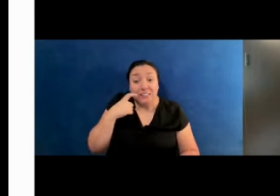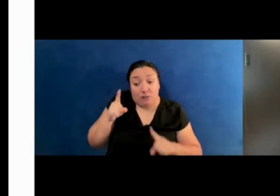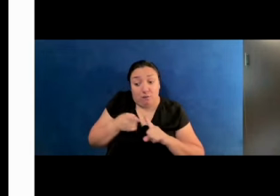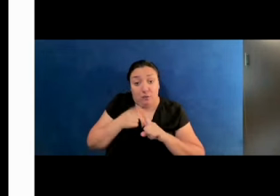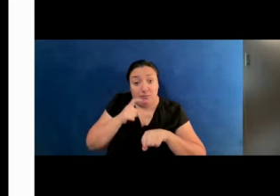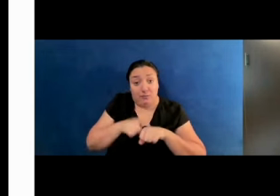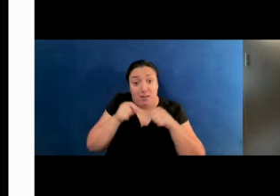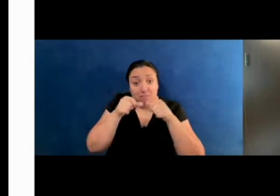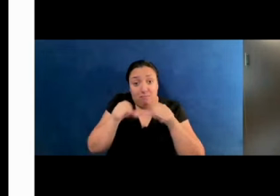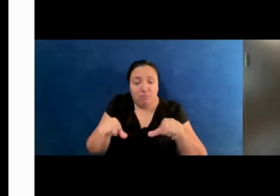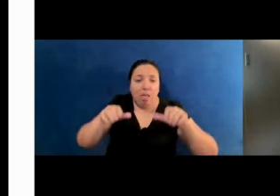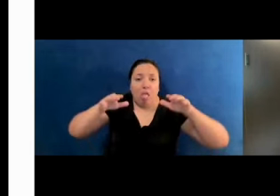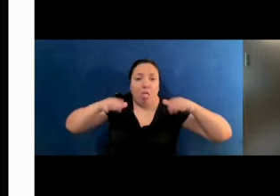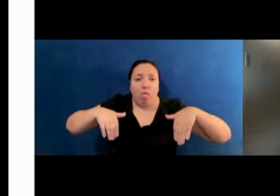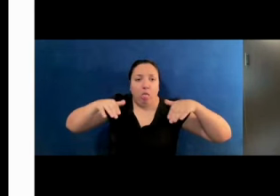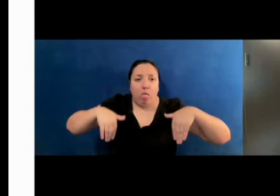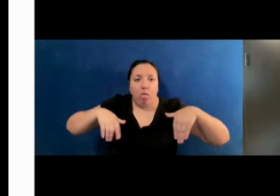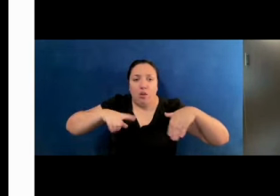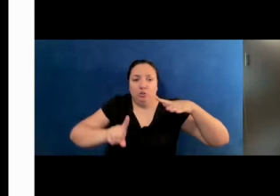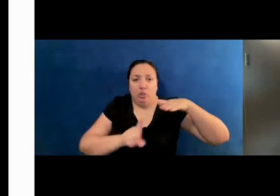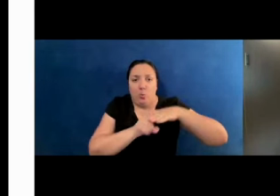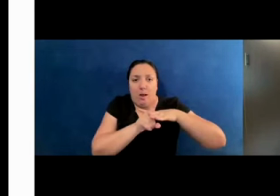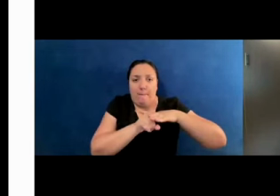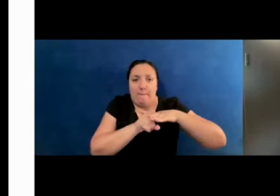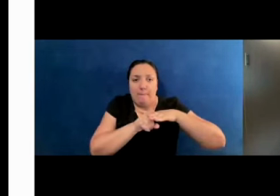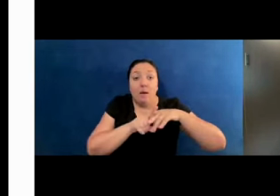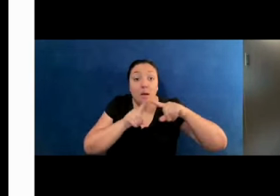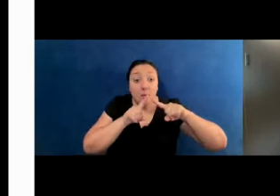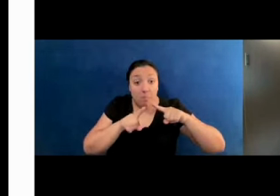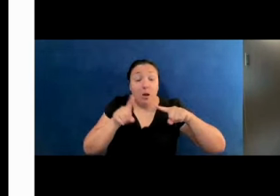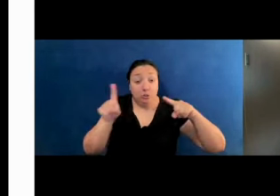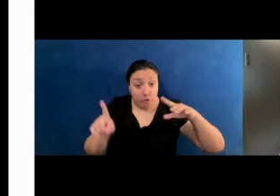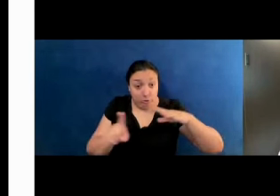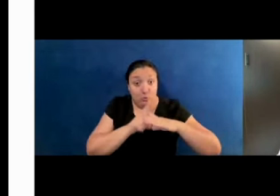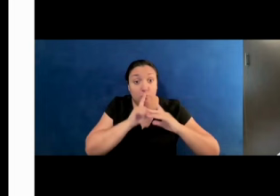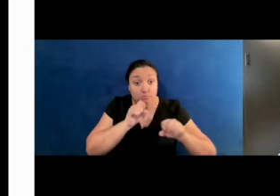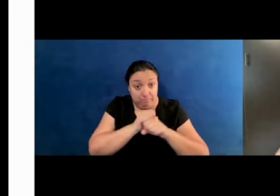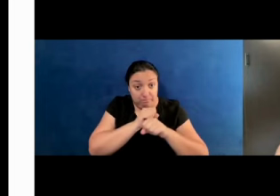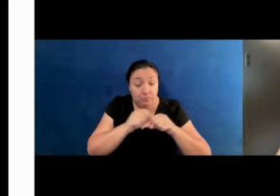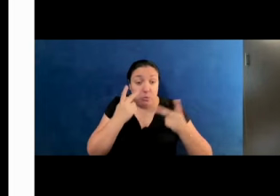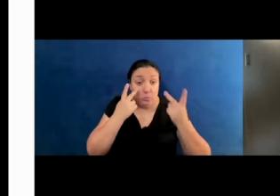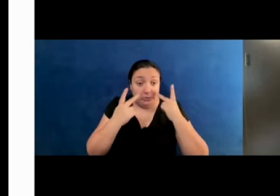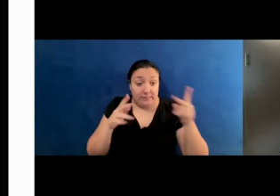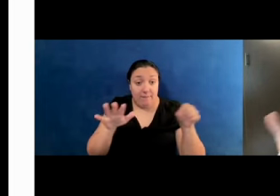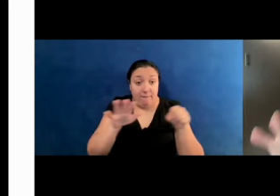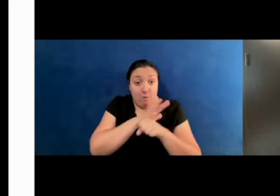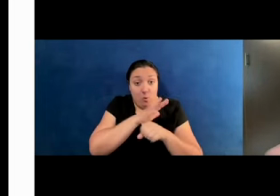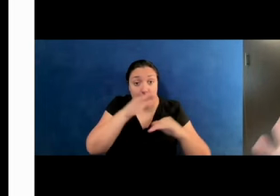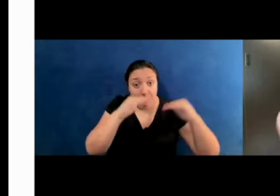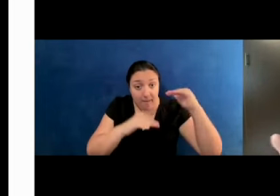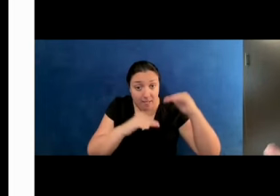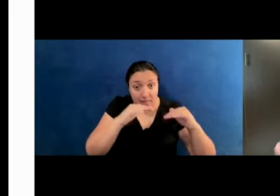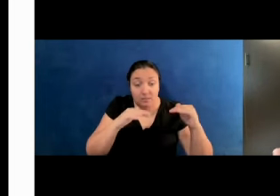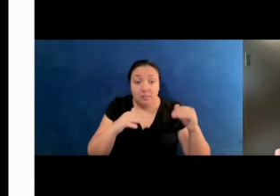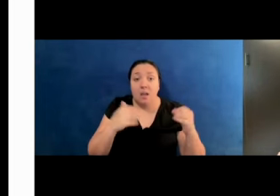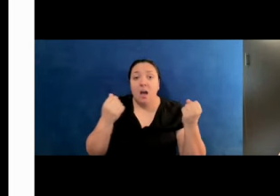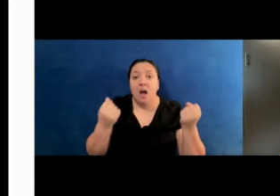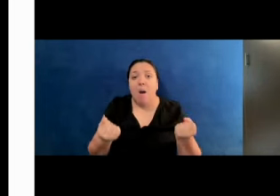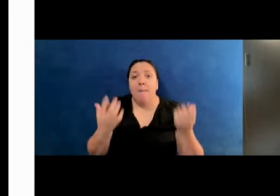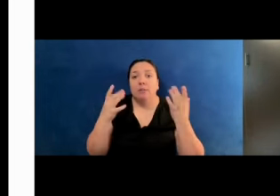that money hasn't quite gotten in there yet. But once it's in there, you'll see your total balance. You can see how much of it was your